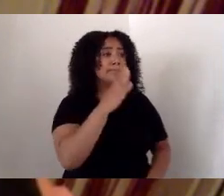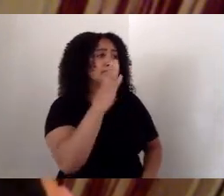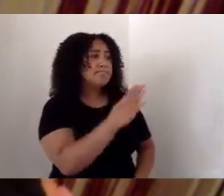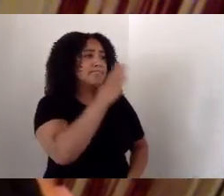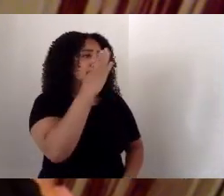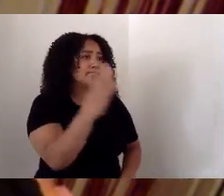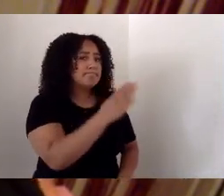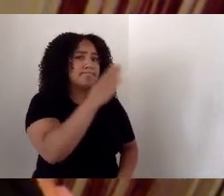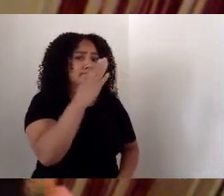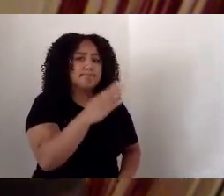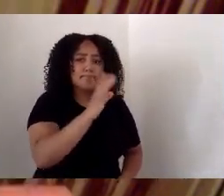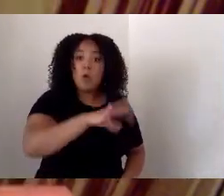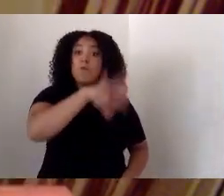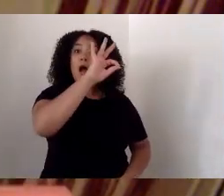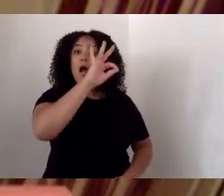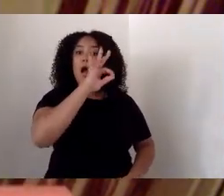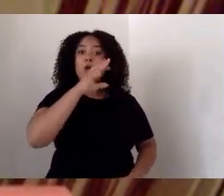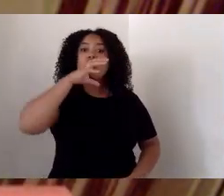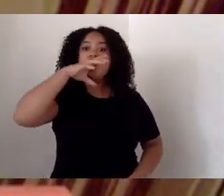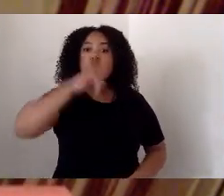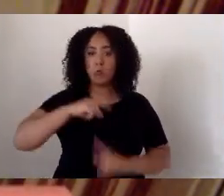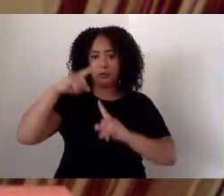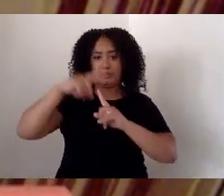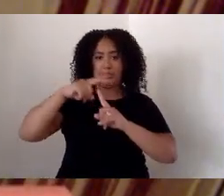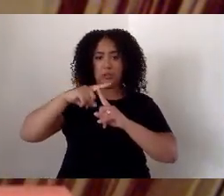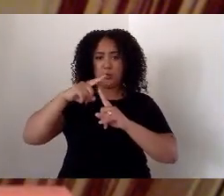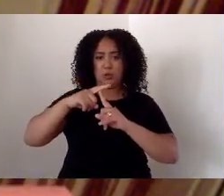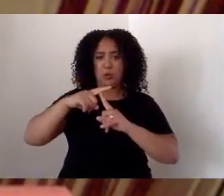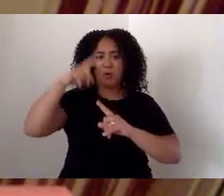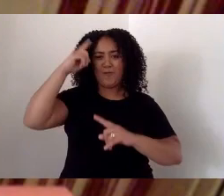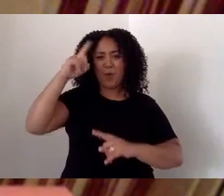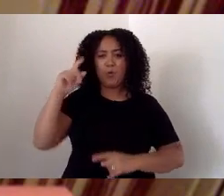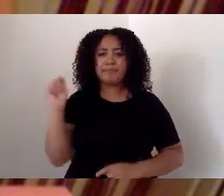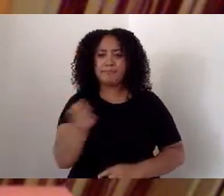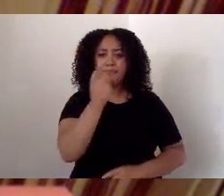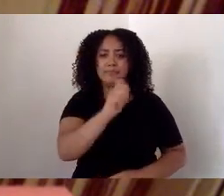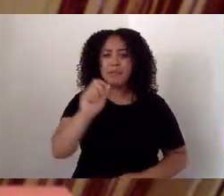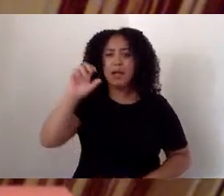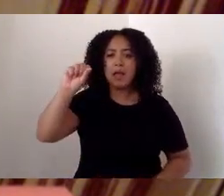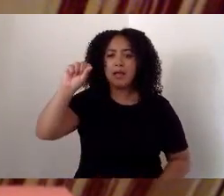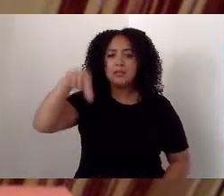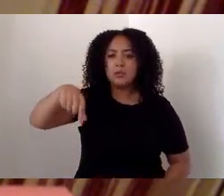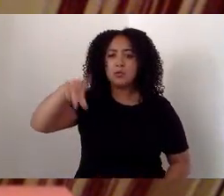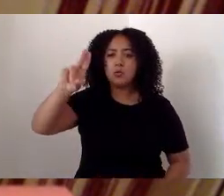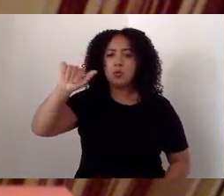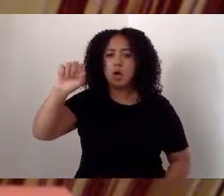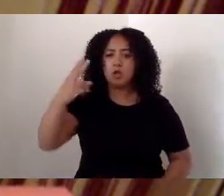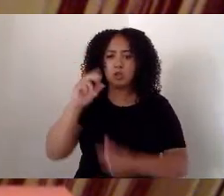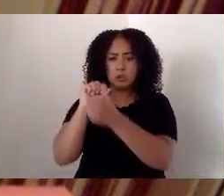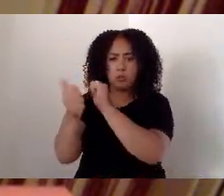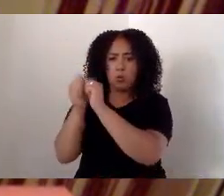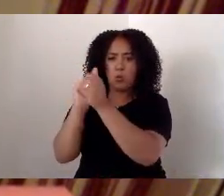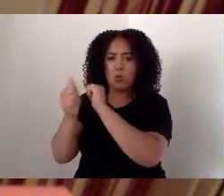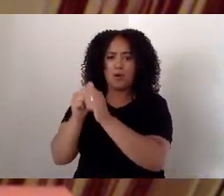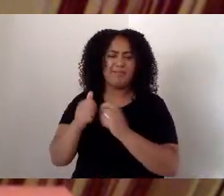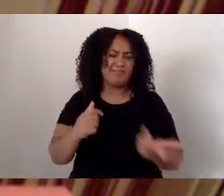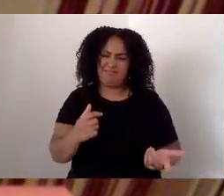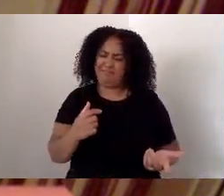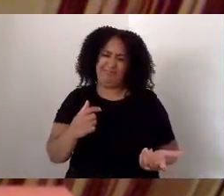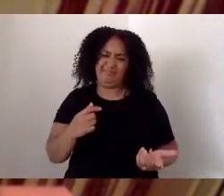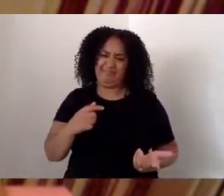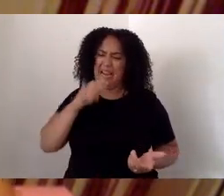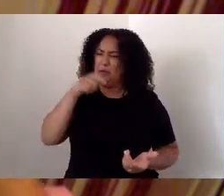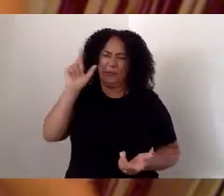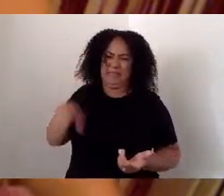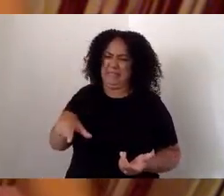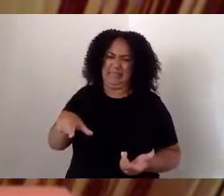for a squash championship. I don't even play squash. I don't know how I have this. So what we're gonna do now